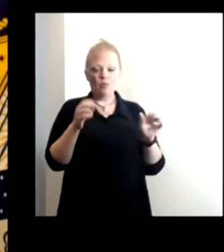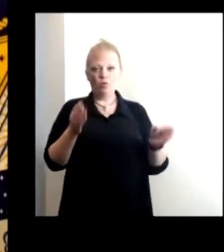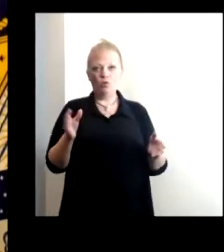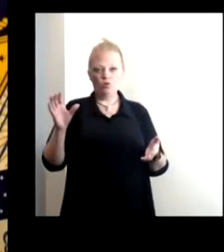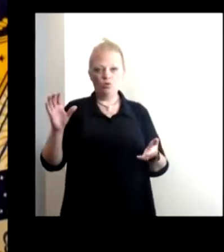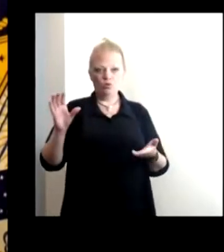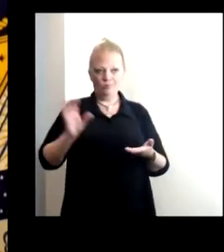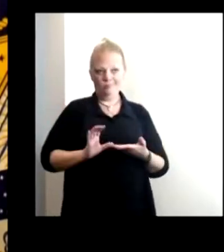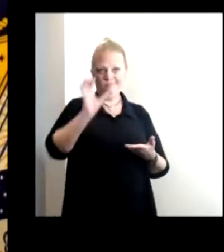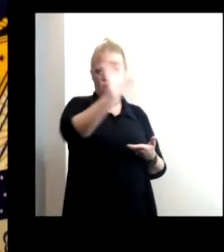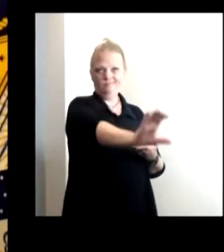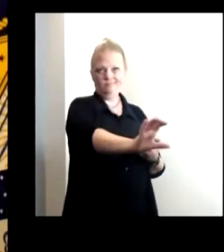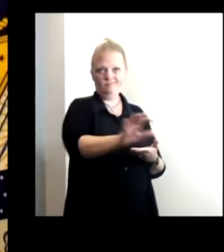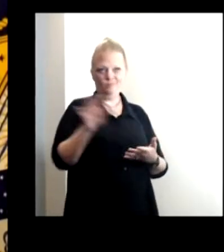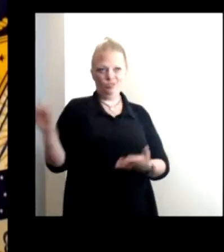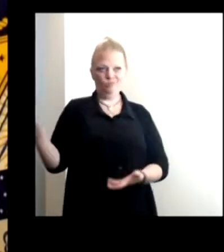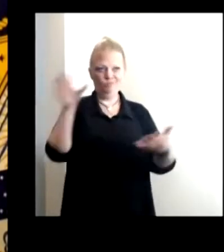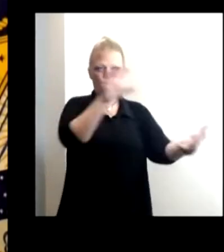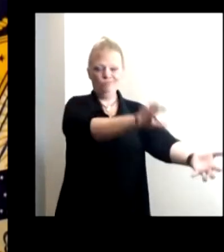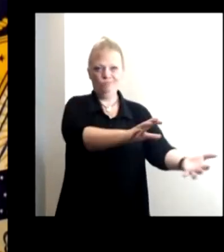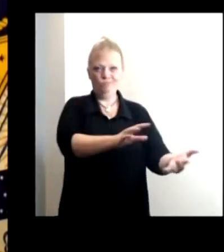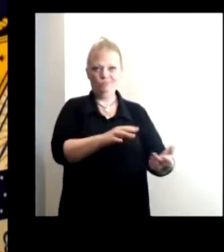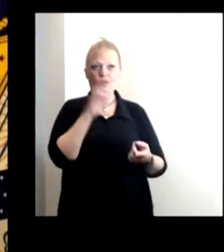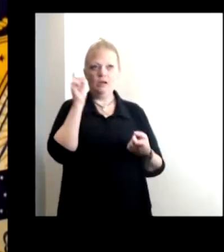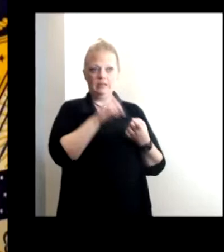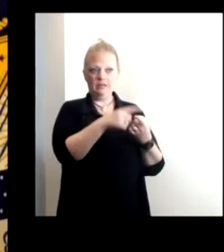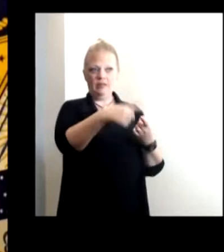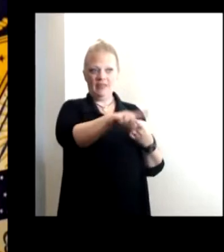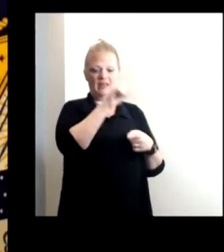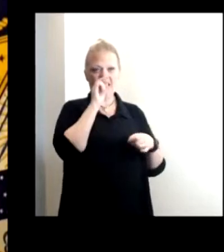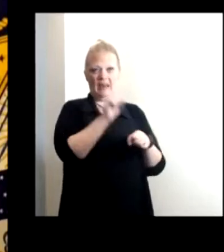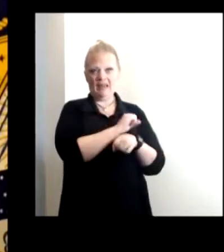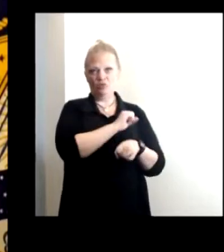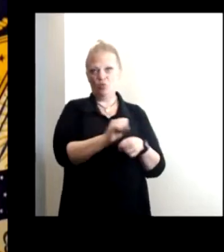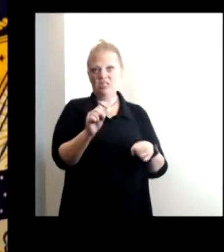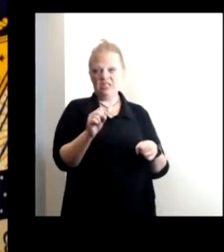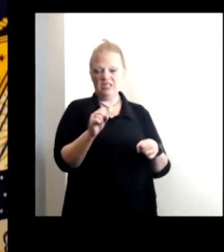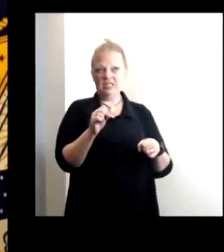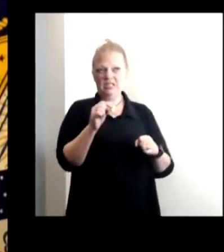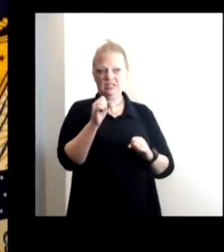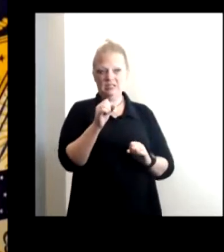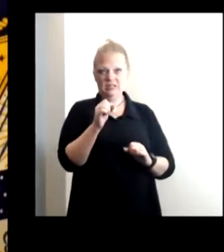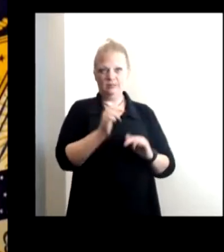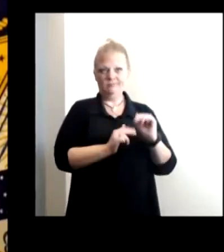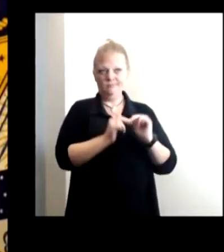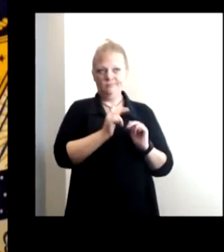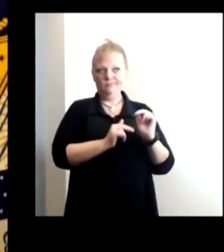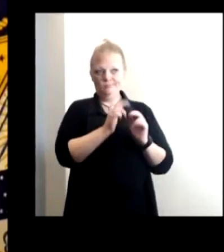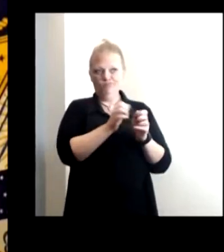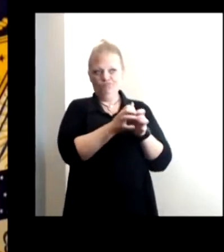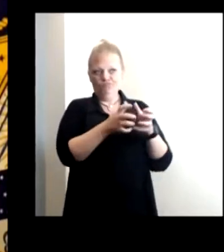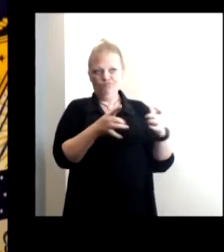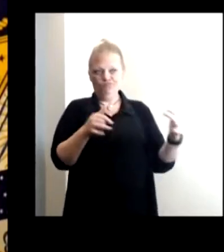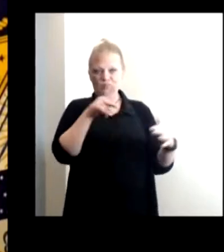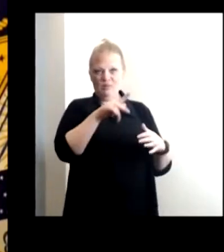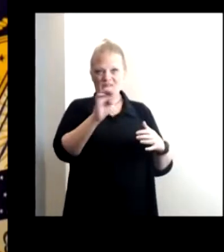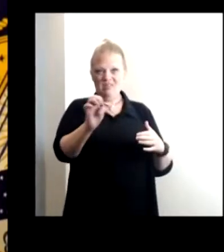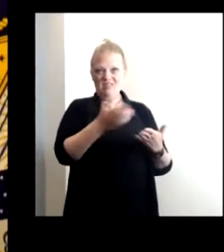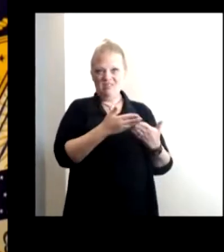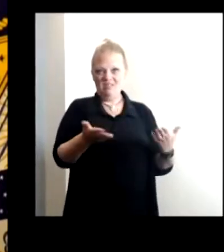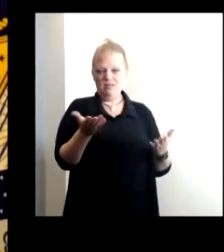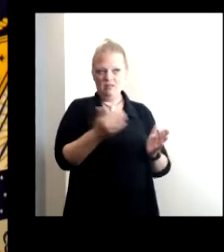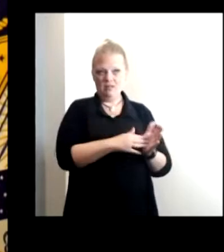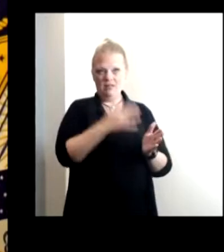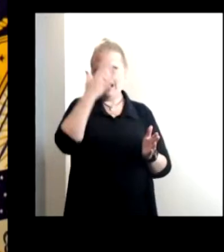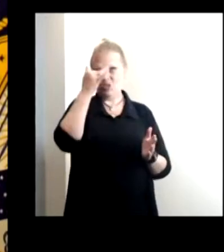them supply to get them to a point where until they can actually build up their PPE supply again. That's why we